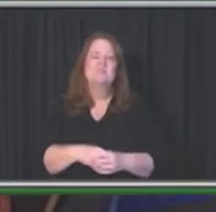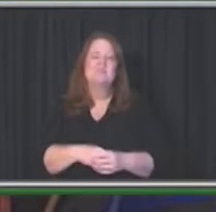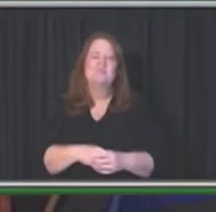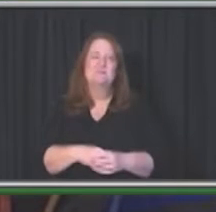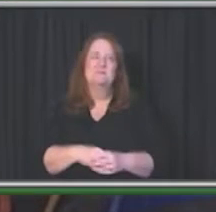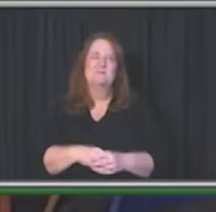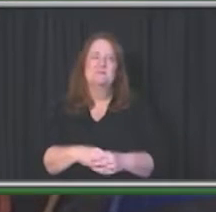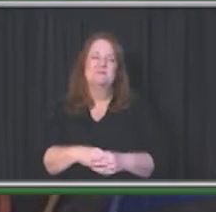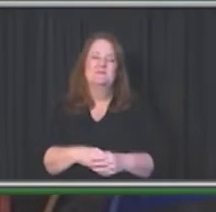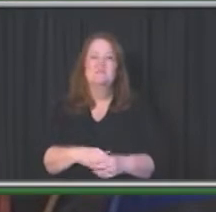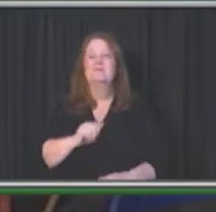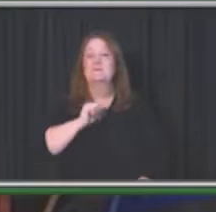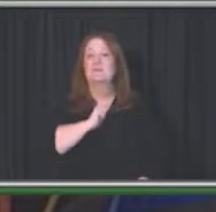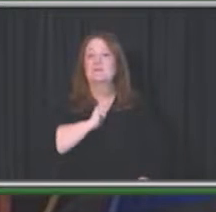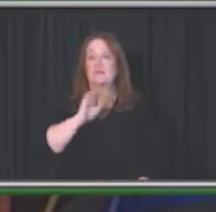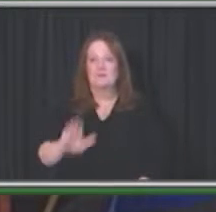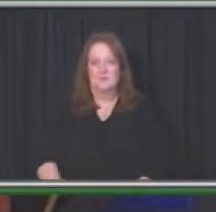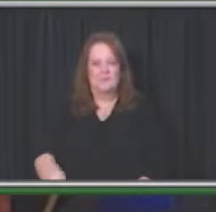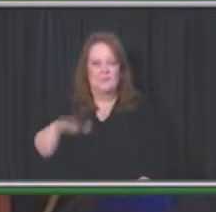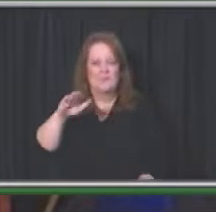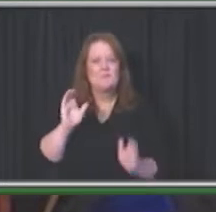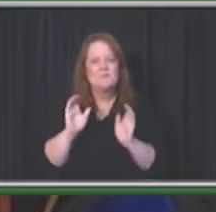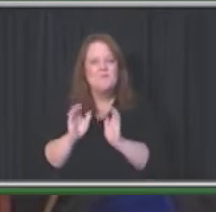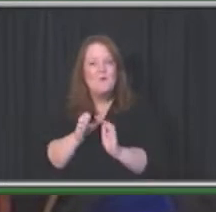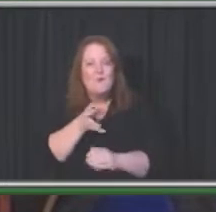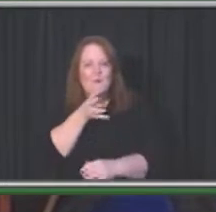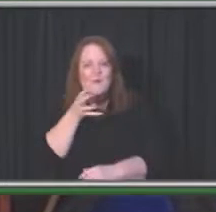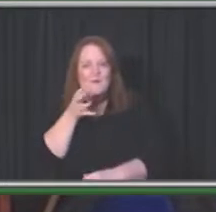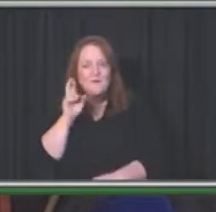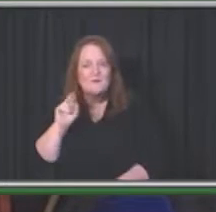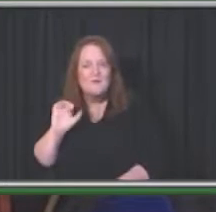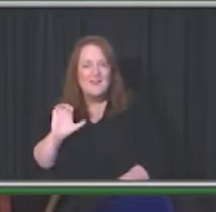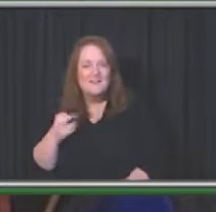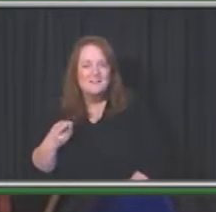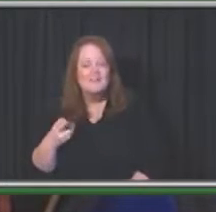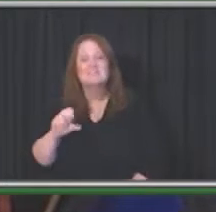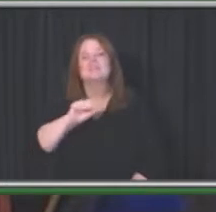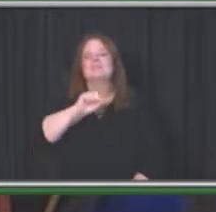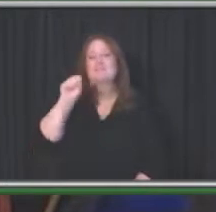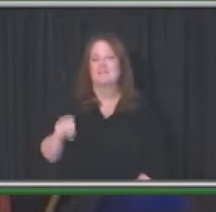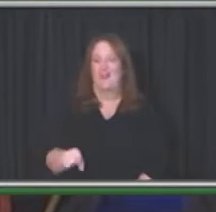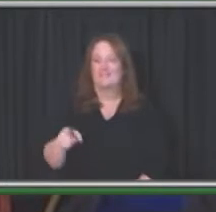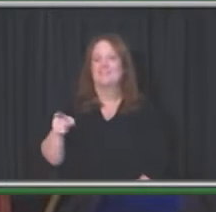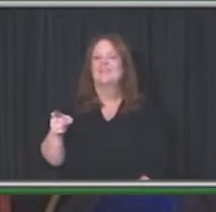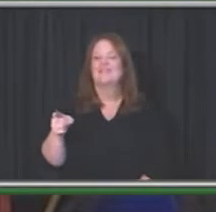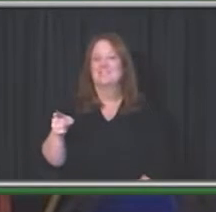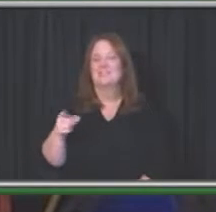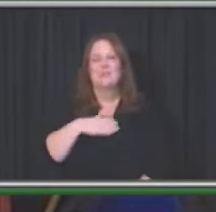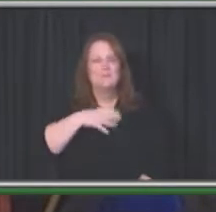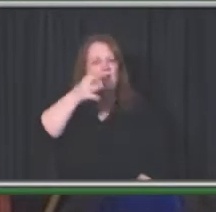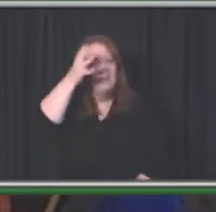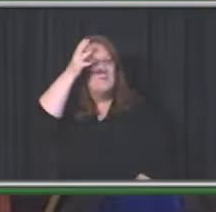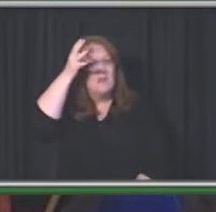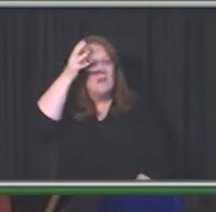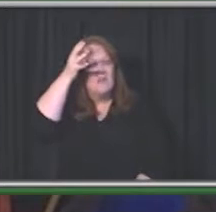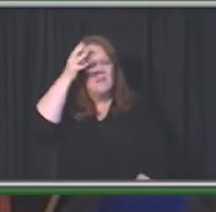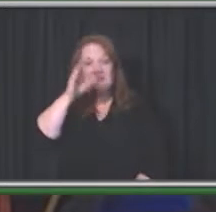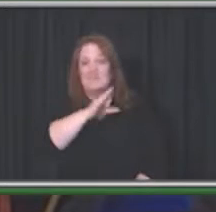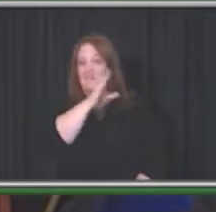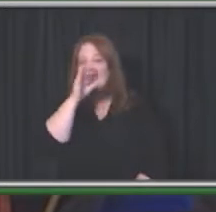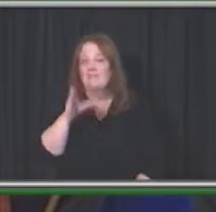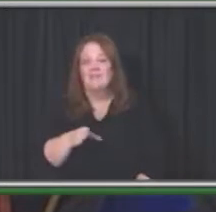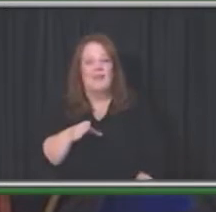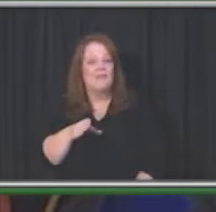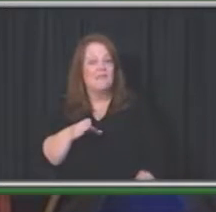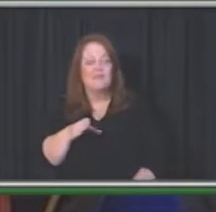You know, I grew up on a small ranch in Stockton. My dad Never saw the inside of a high school until